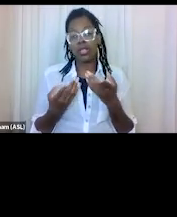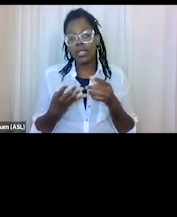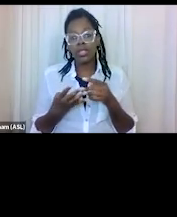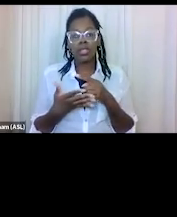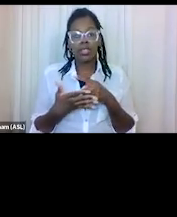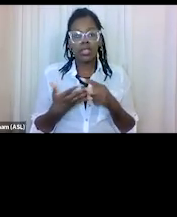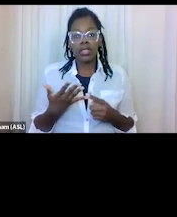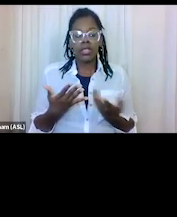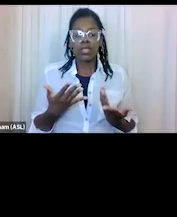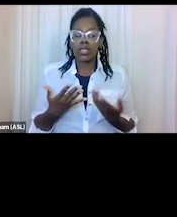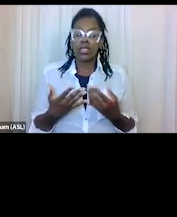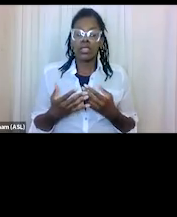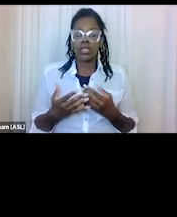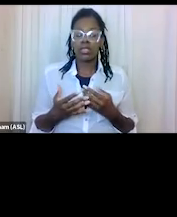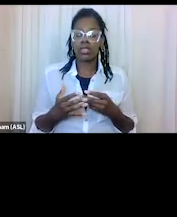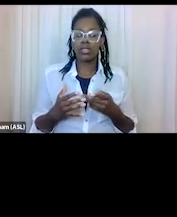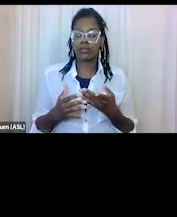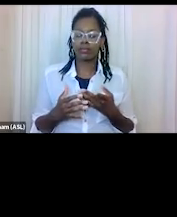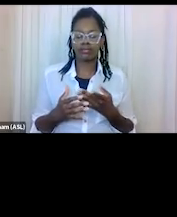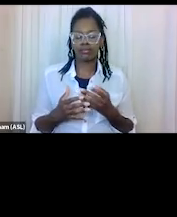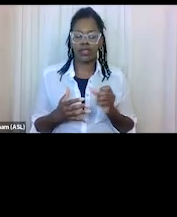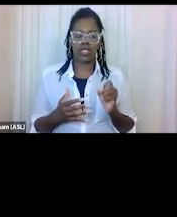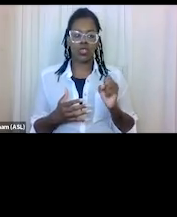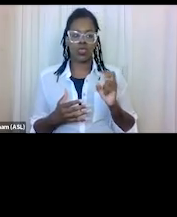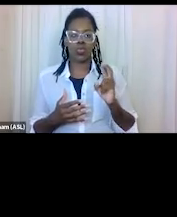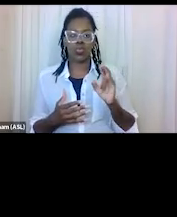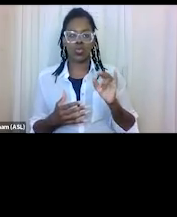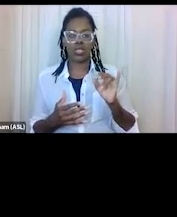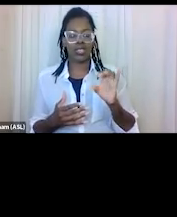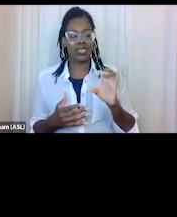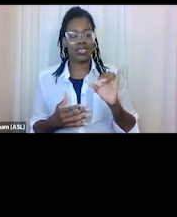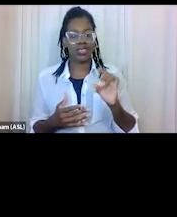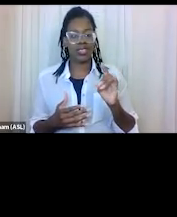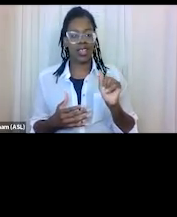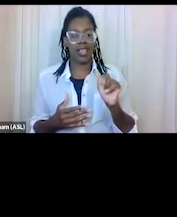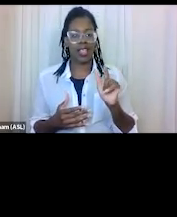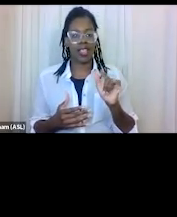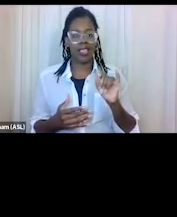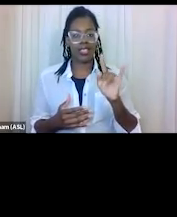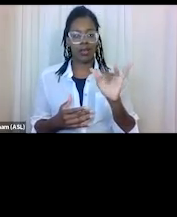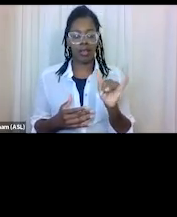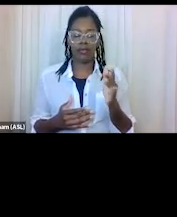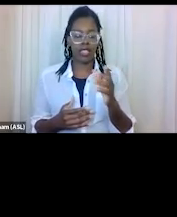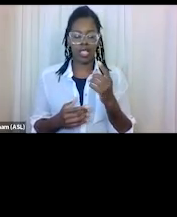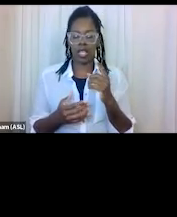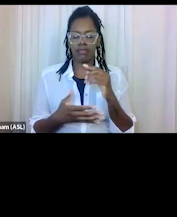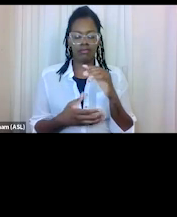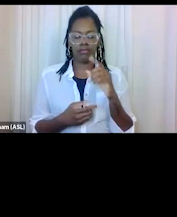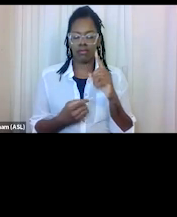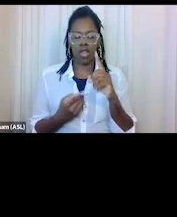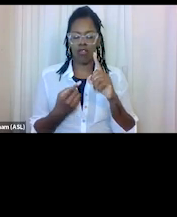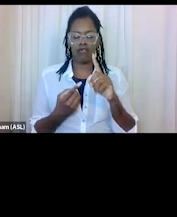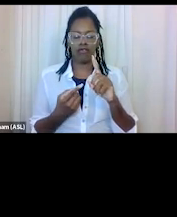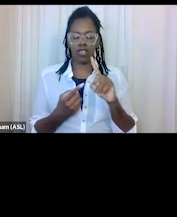is, right, so suicidality is the number one risk factor or cause of death for